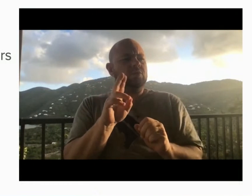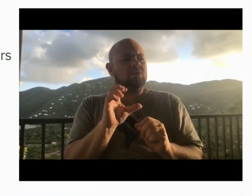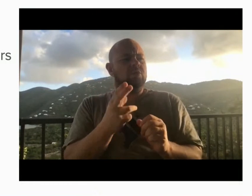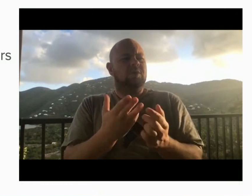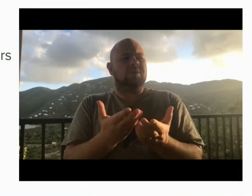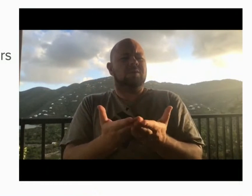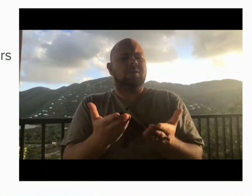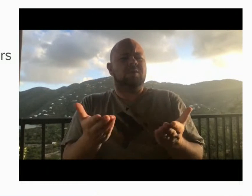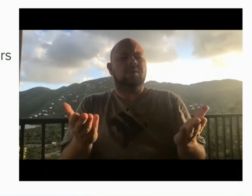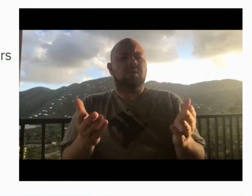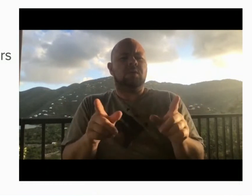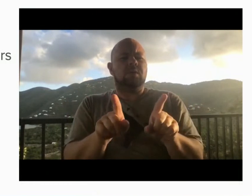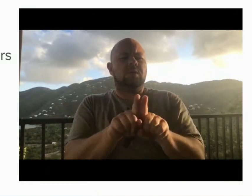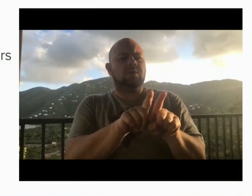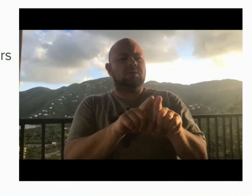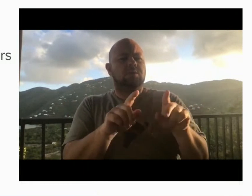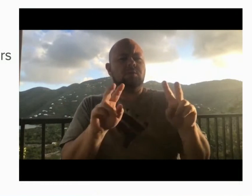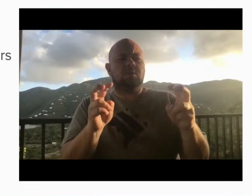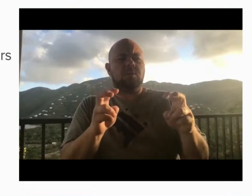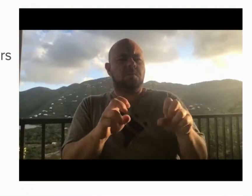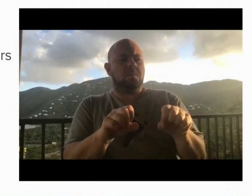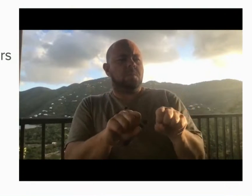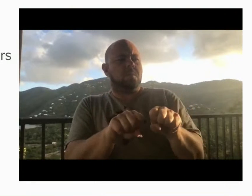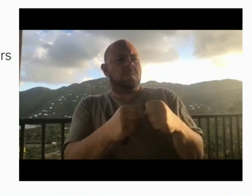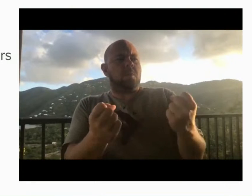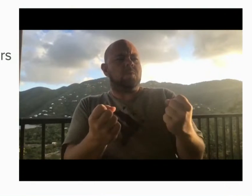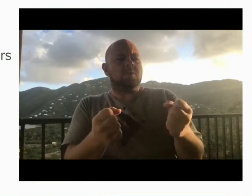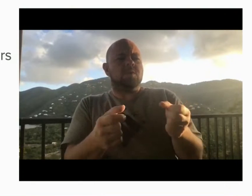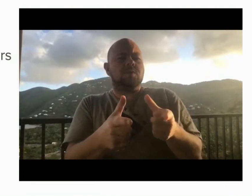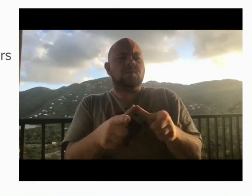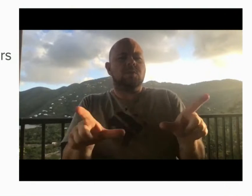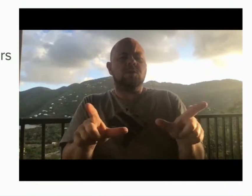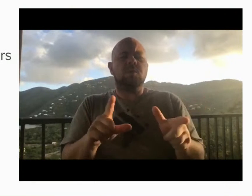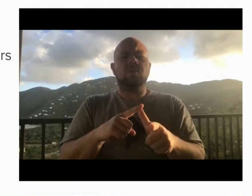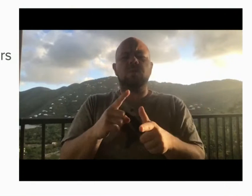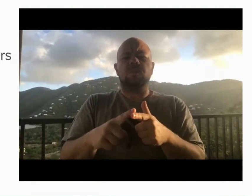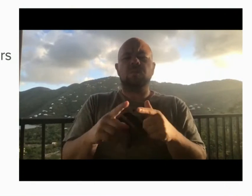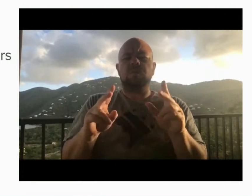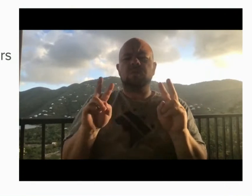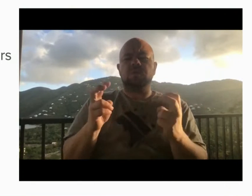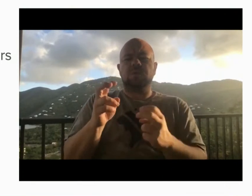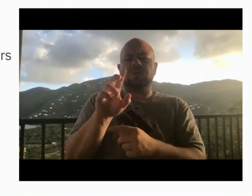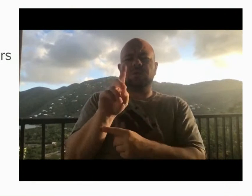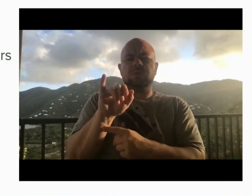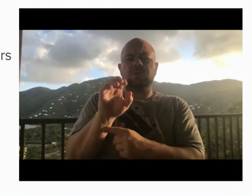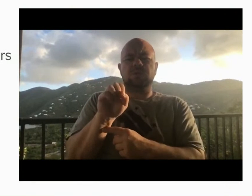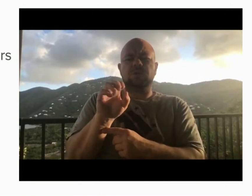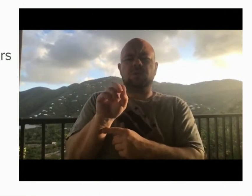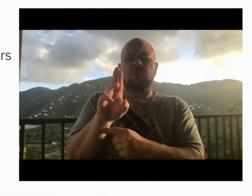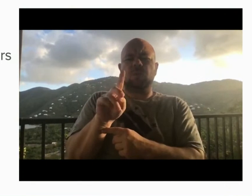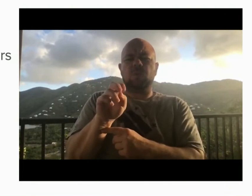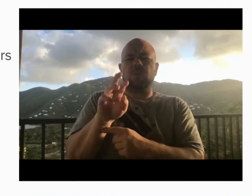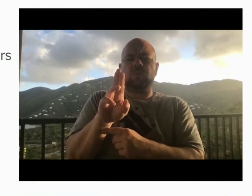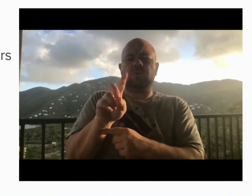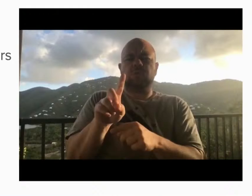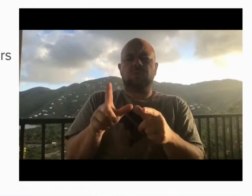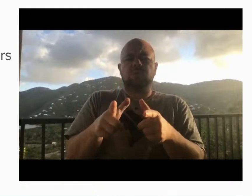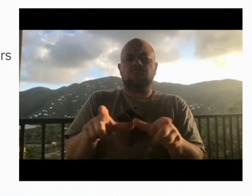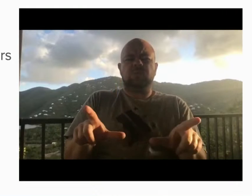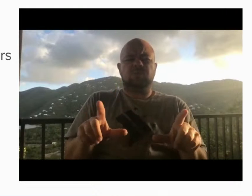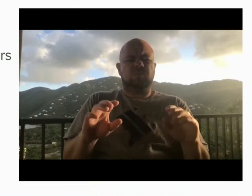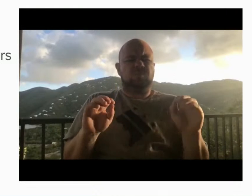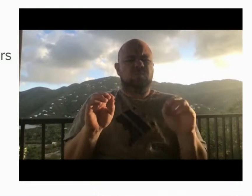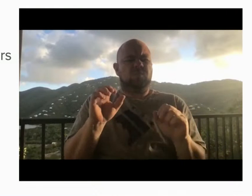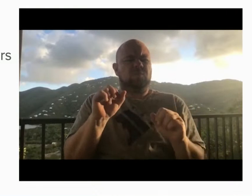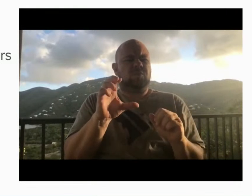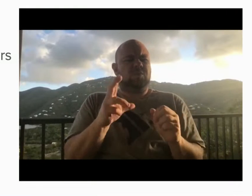There is no such thing as a broken language or as disordered language. There's